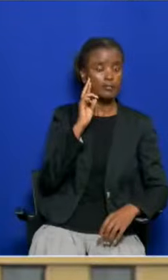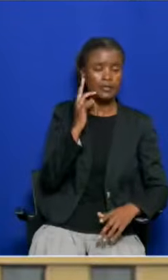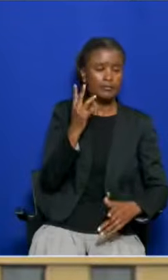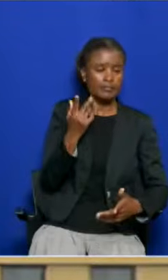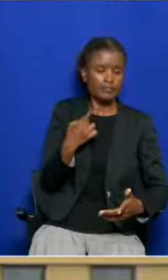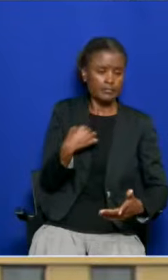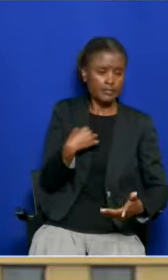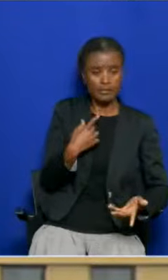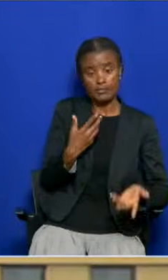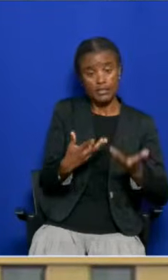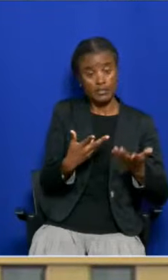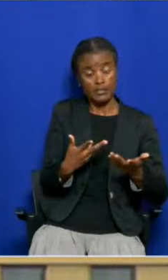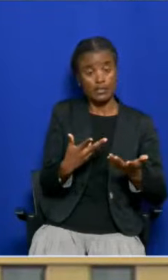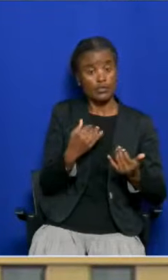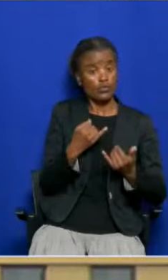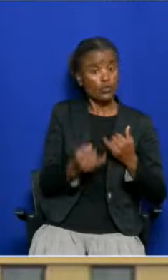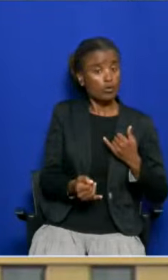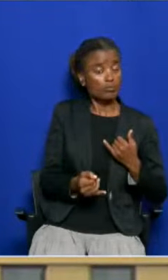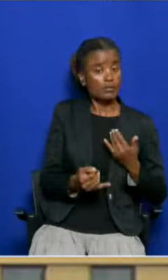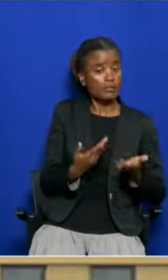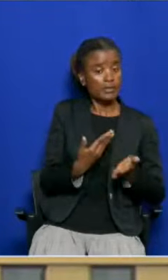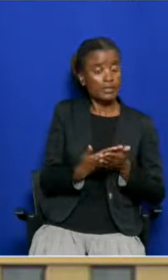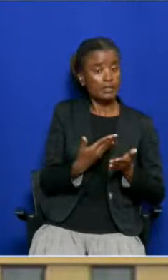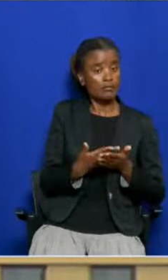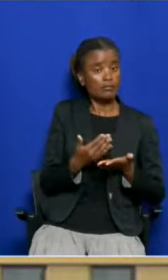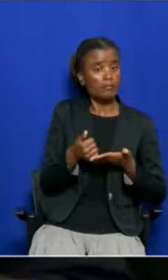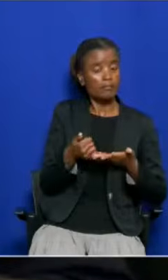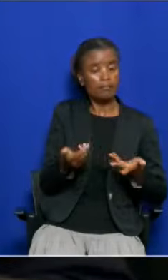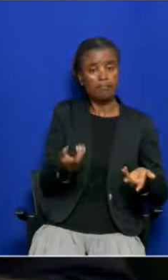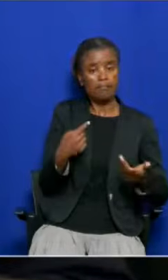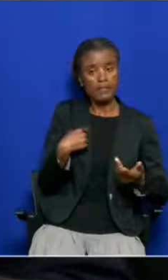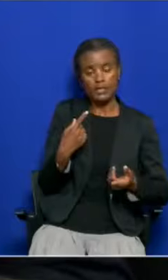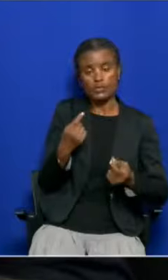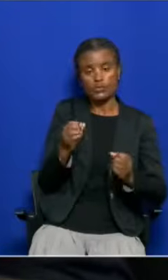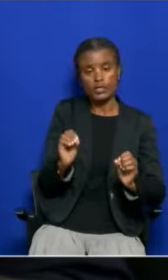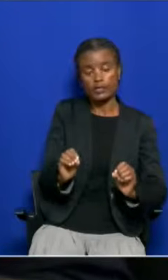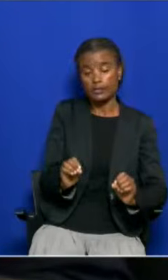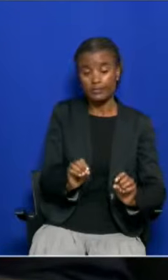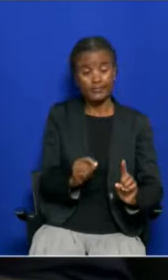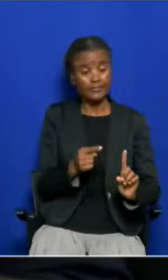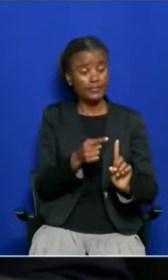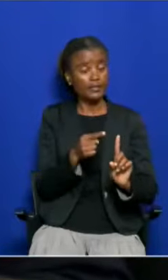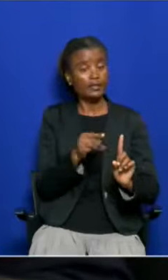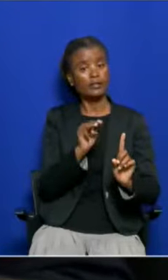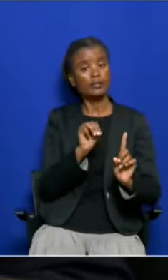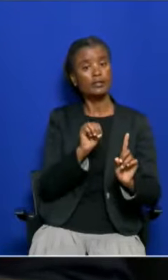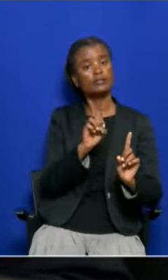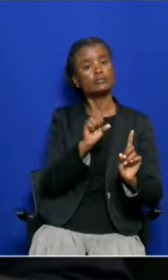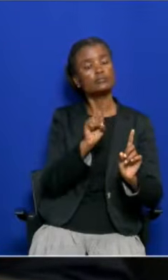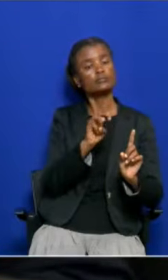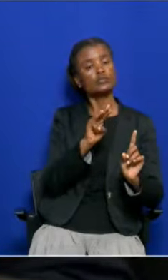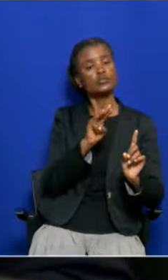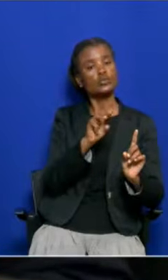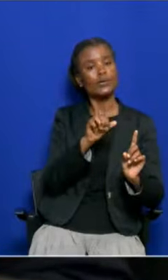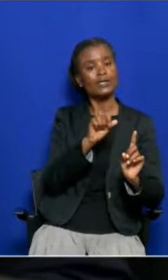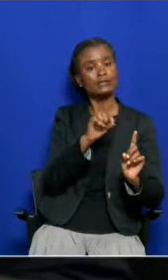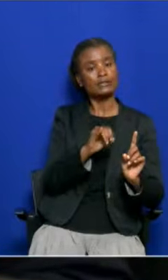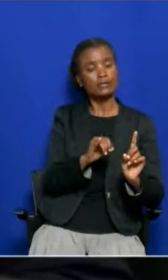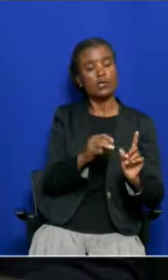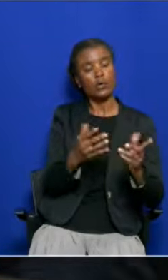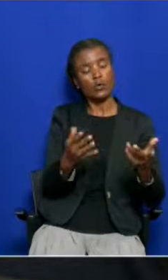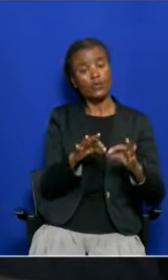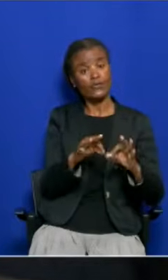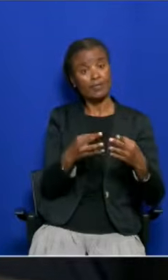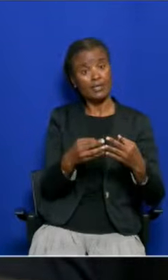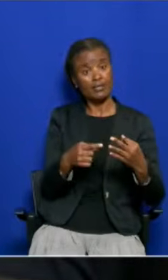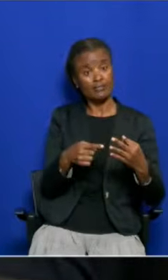there is anything that can come. So Mr. Mkati Mswazi or the families, or the family,